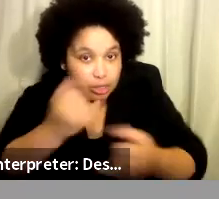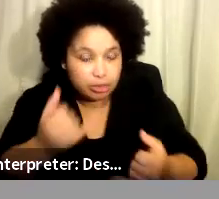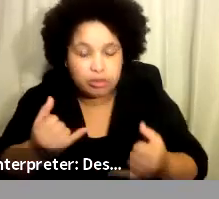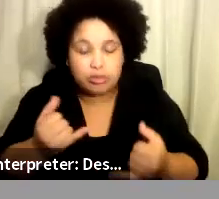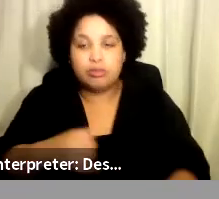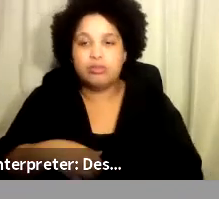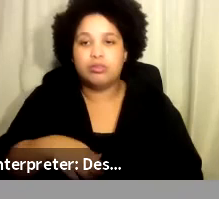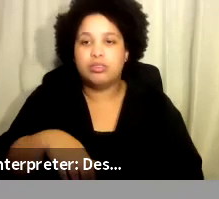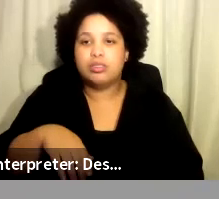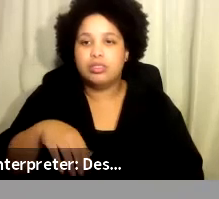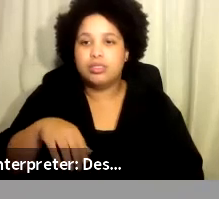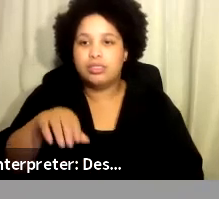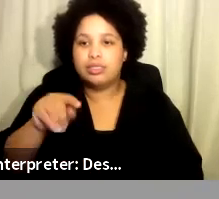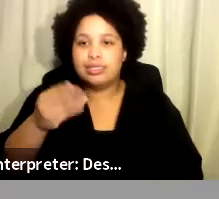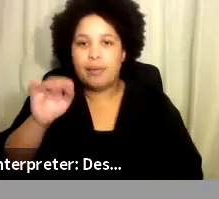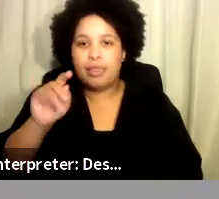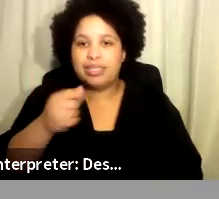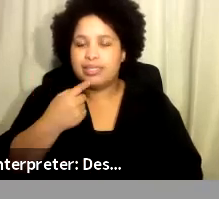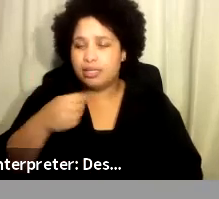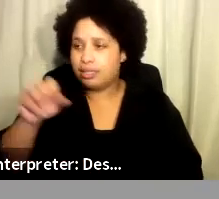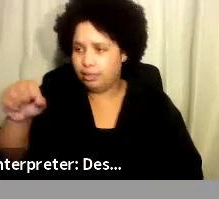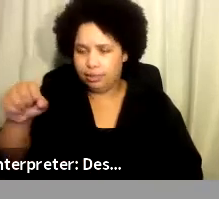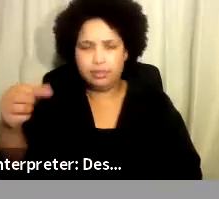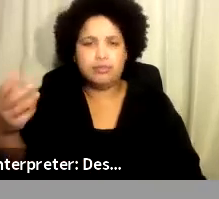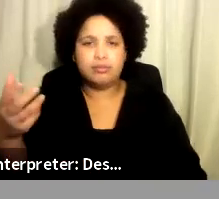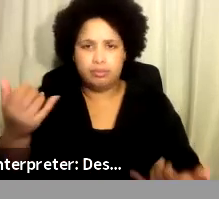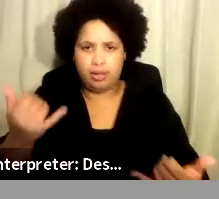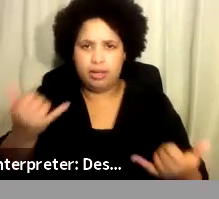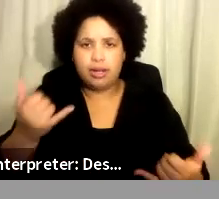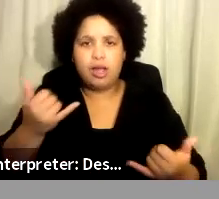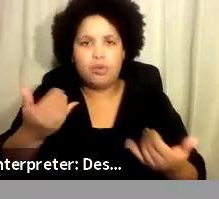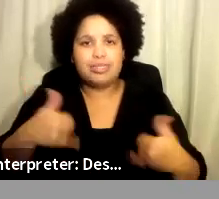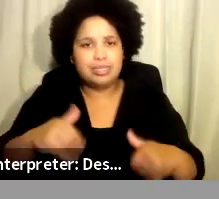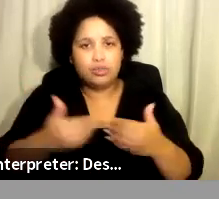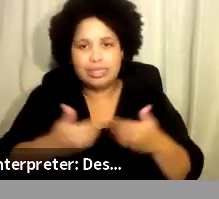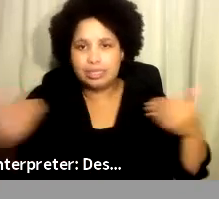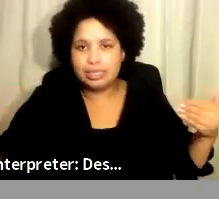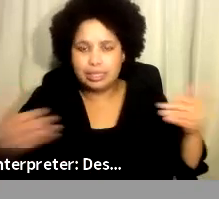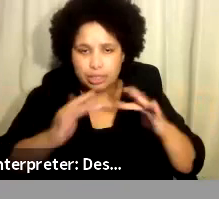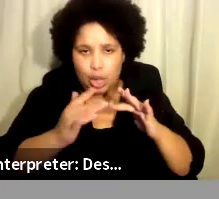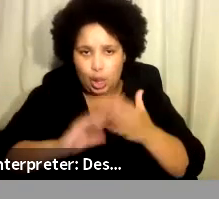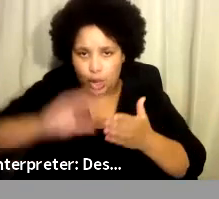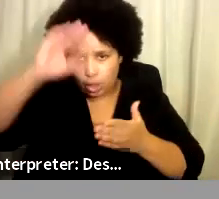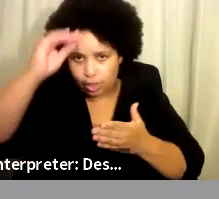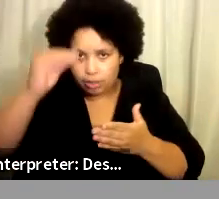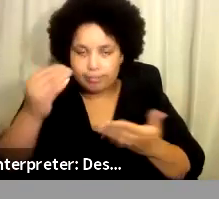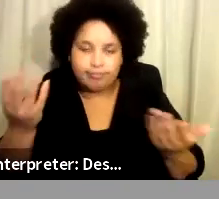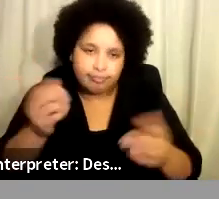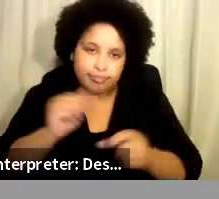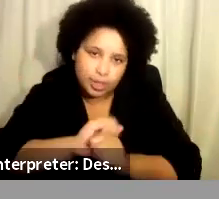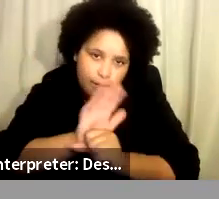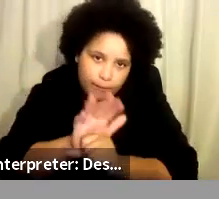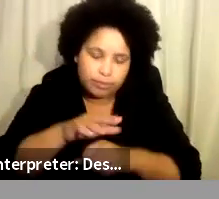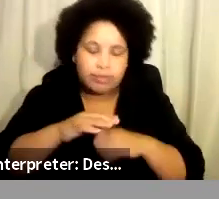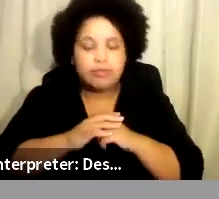Absolutely. We would love to have you guys join this year. We are still doing distance learning because of COVID. And so we